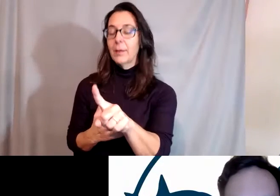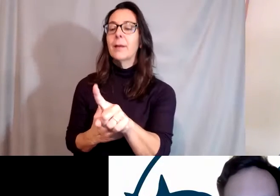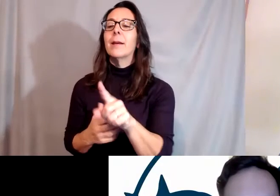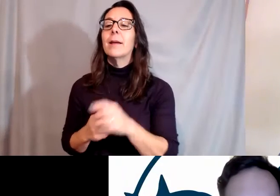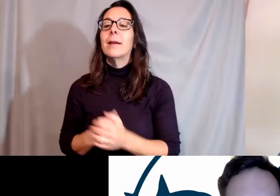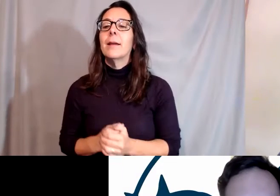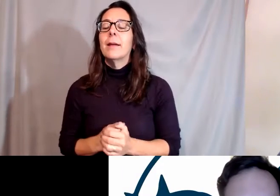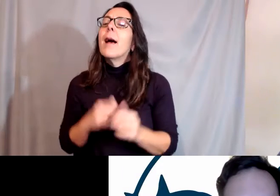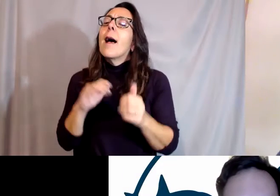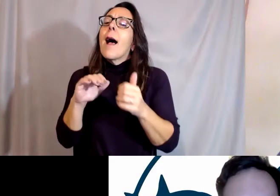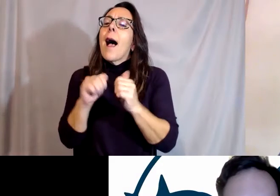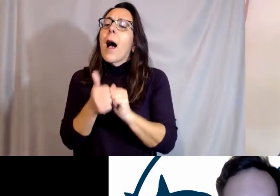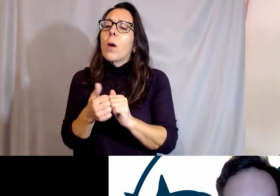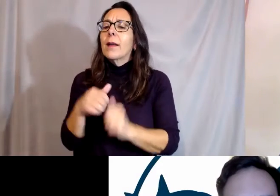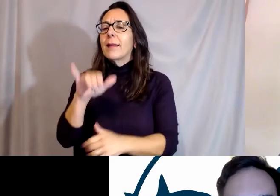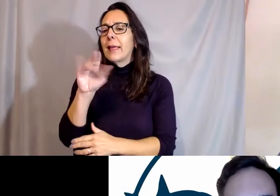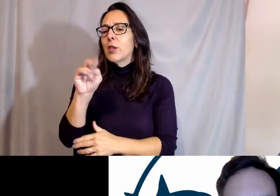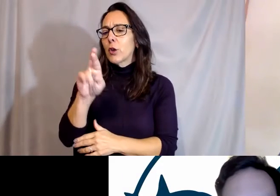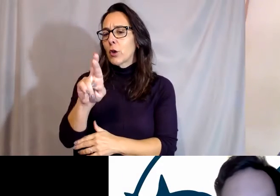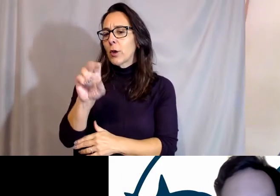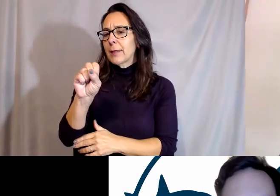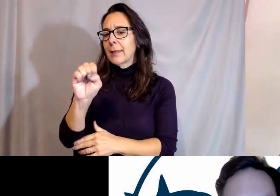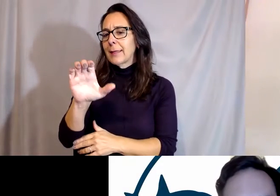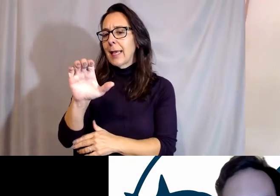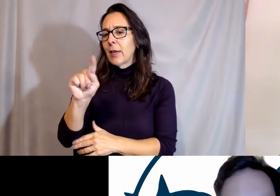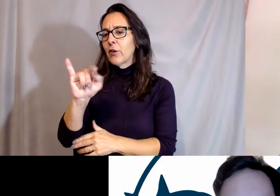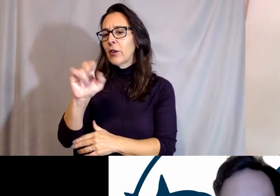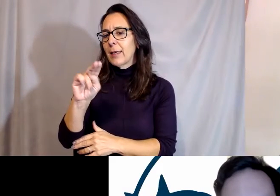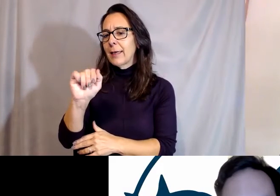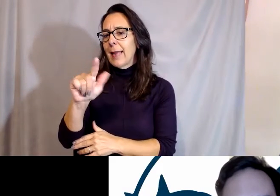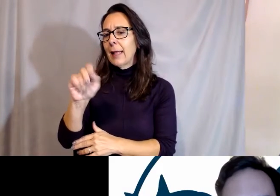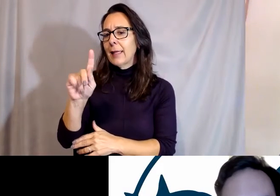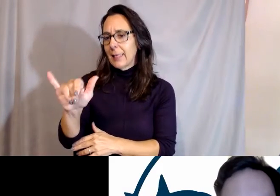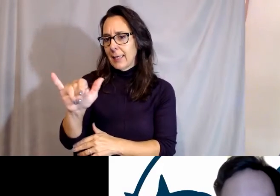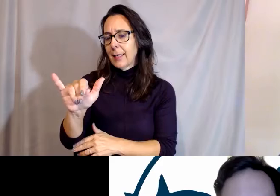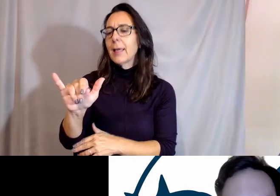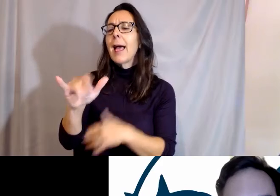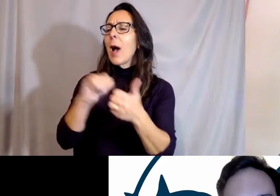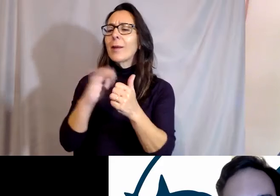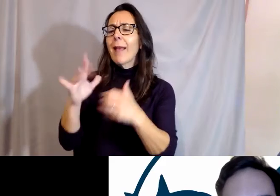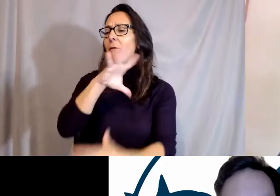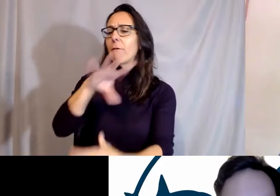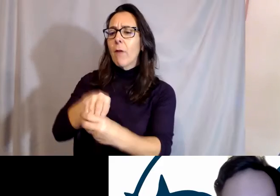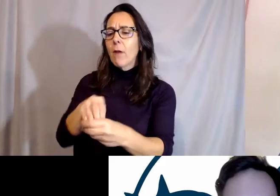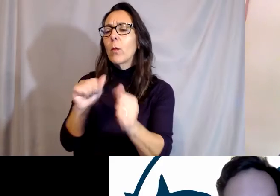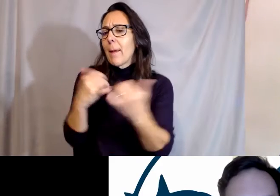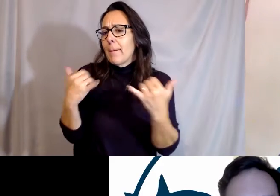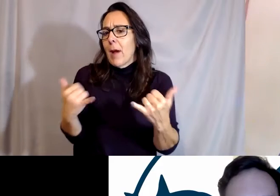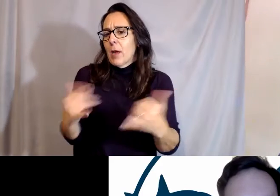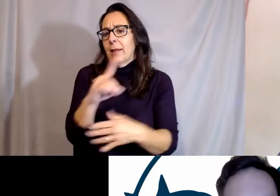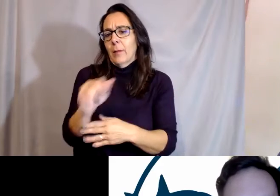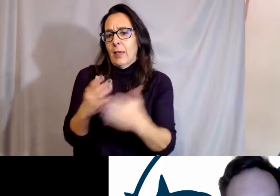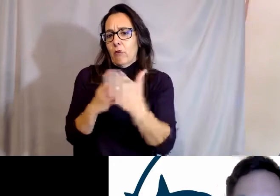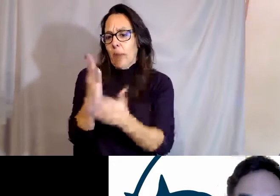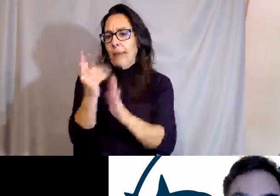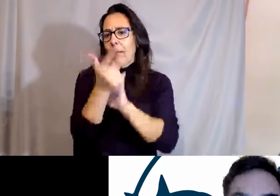How does intersectionality play a role in modern disability rights legislation?